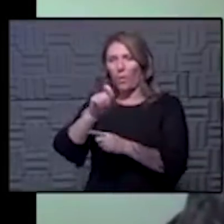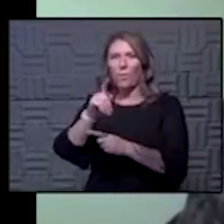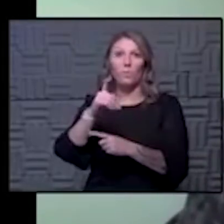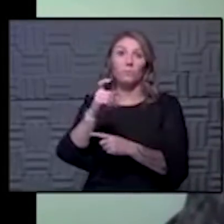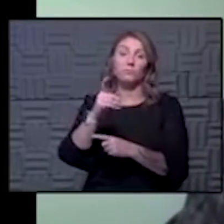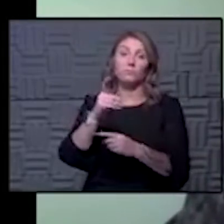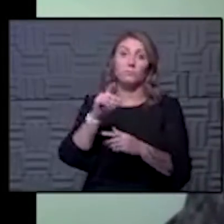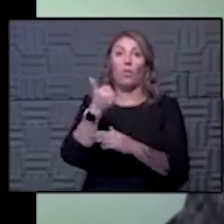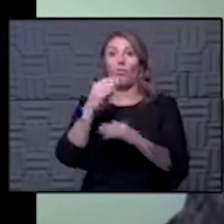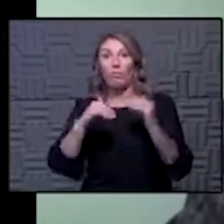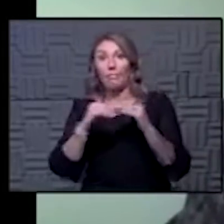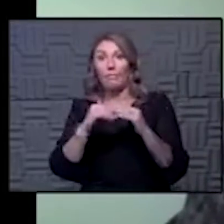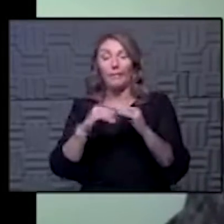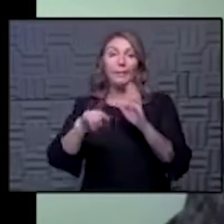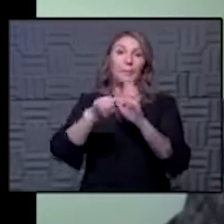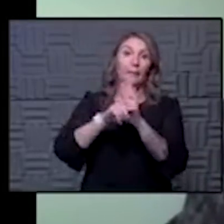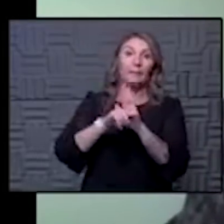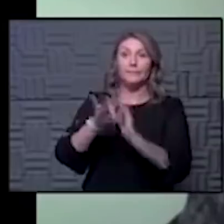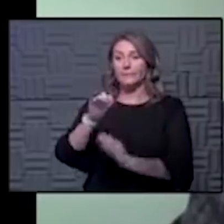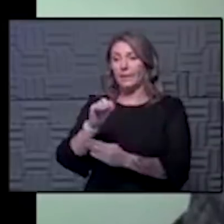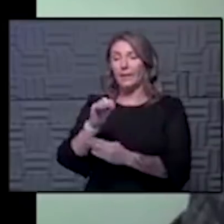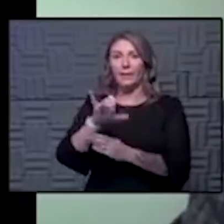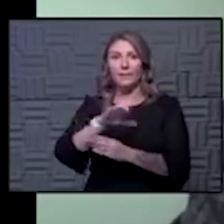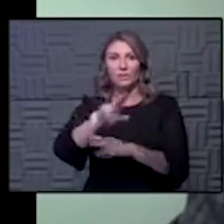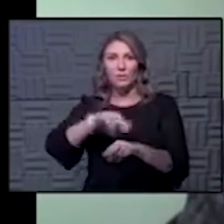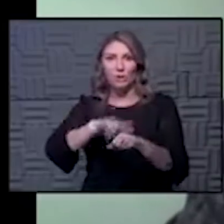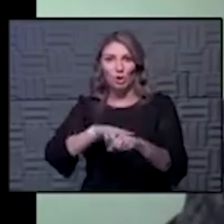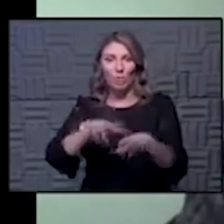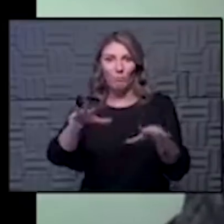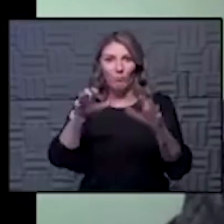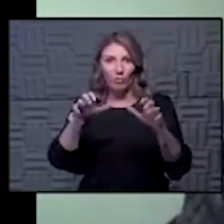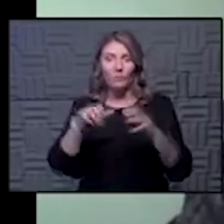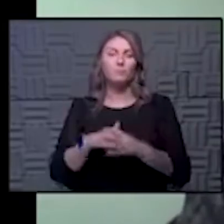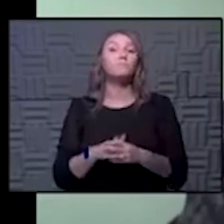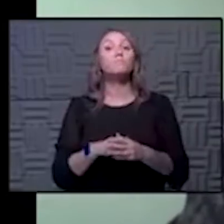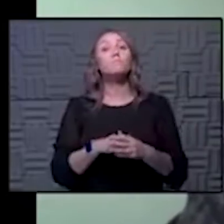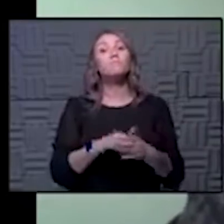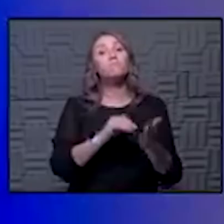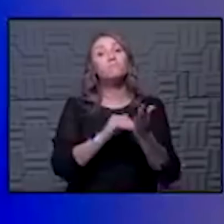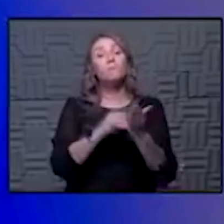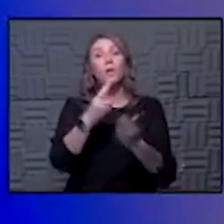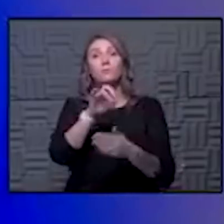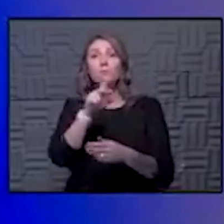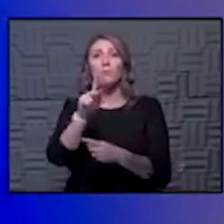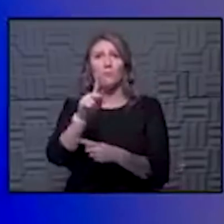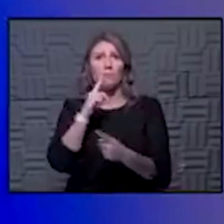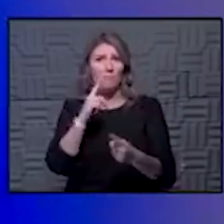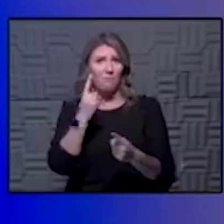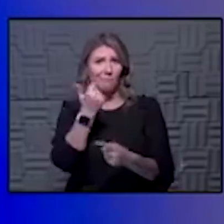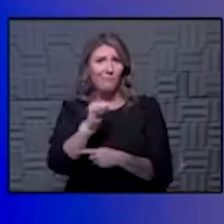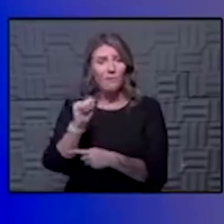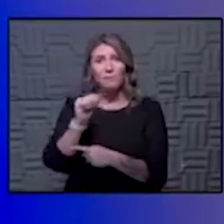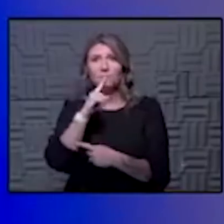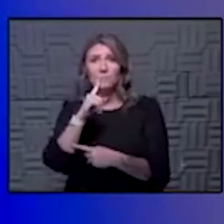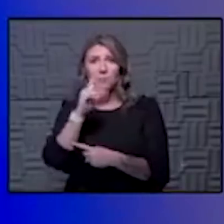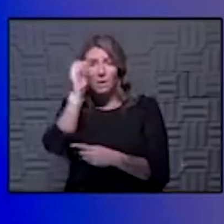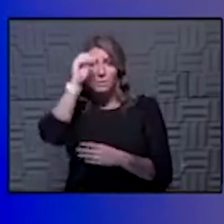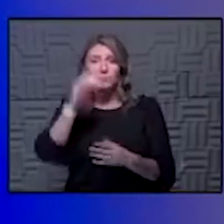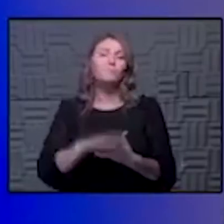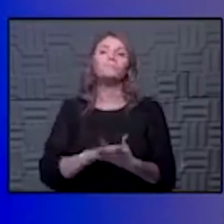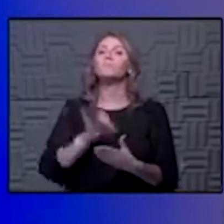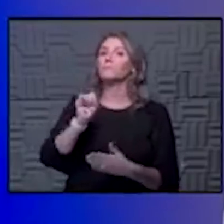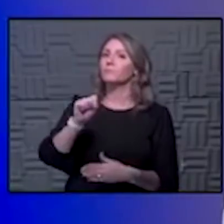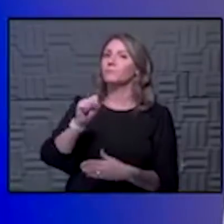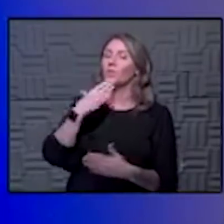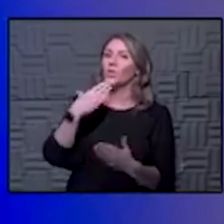an advantage. You can go into a normal freezer. Hawkeye, other thoughts that you have about the vaccine so far? Yeah, I think it's good and make sure